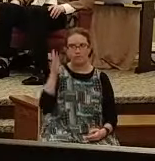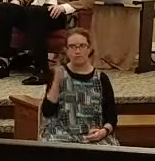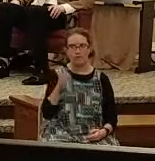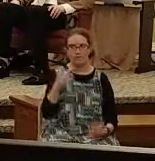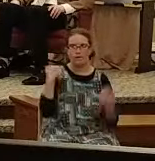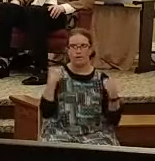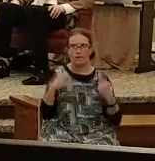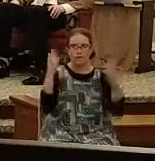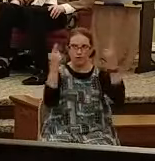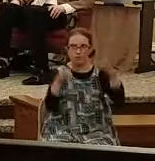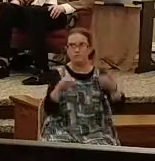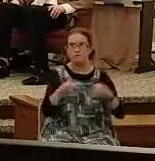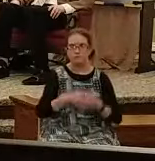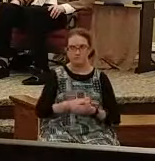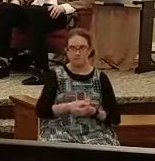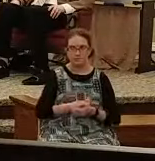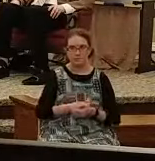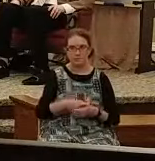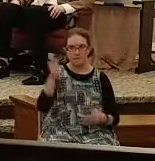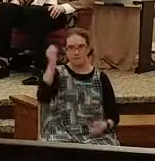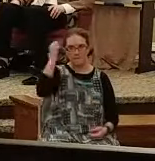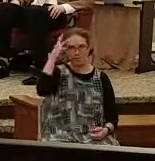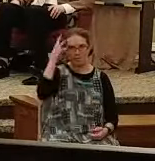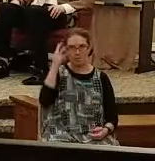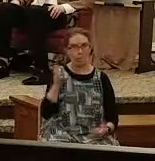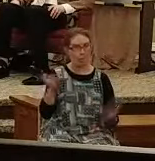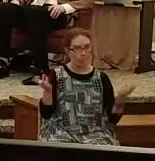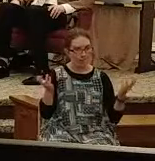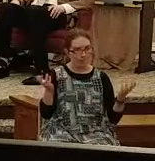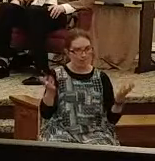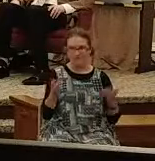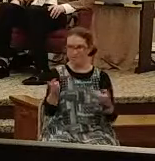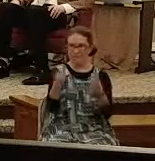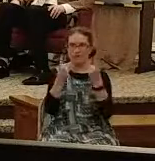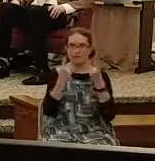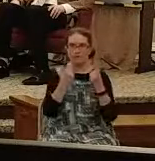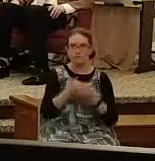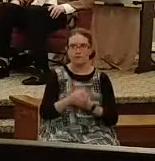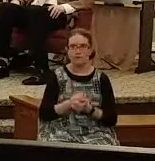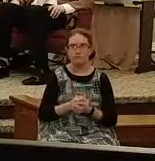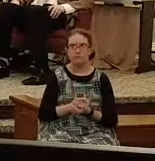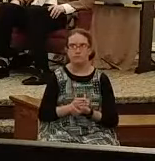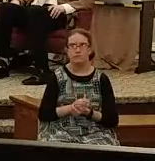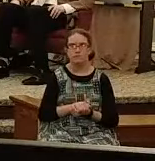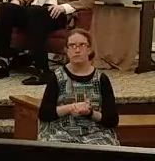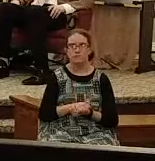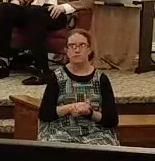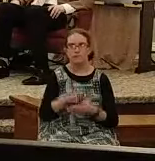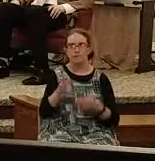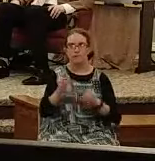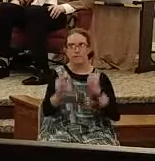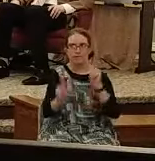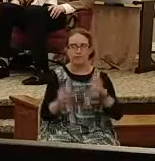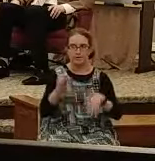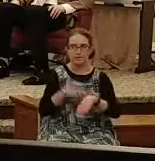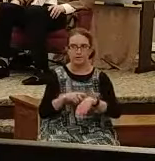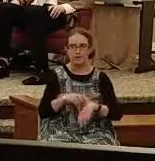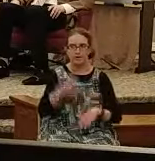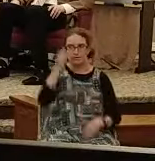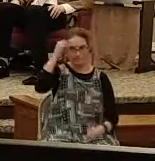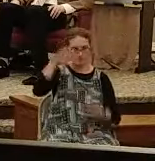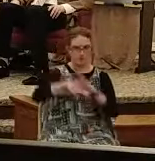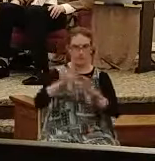You ever have that happen? Yeah. And it just pops in your head, you're like, what? Where did that come from? And most of the time we put it out